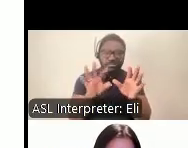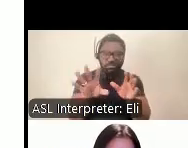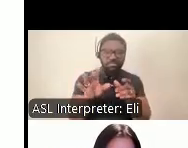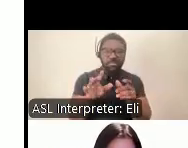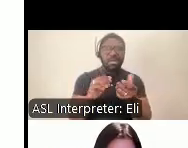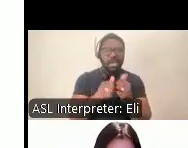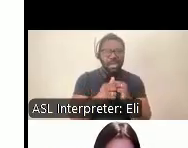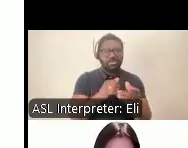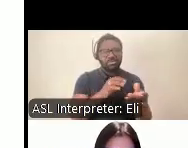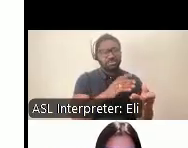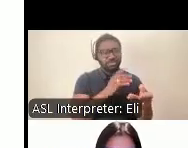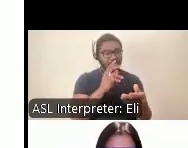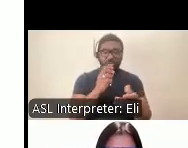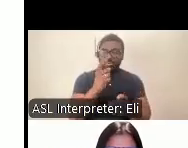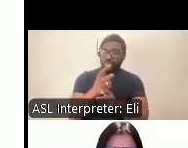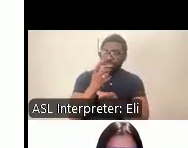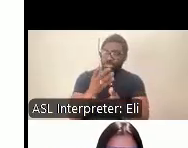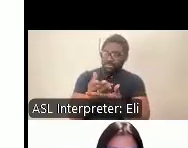slide.